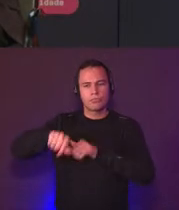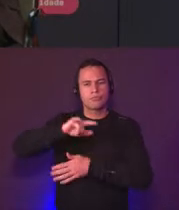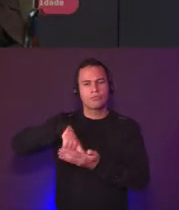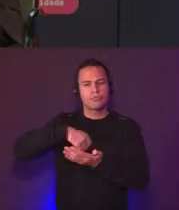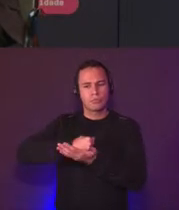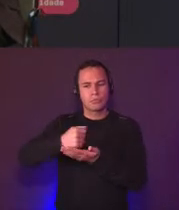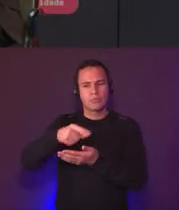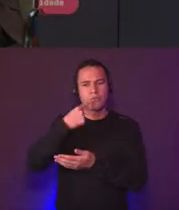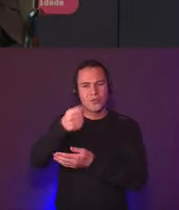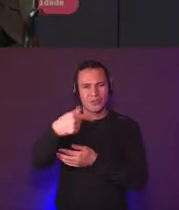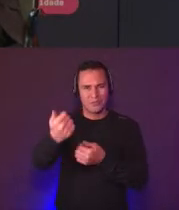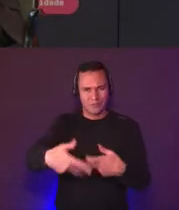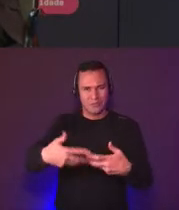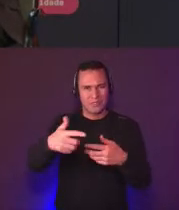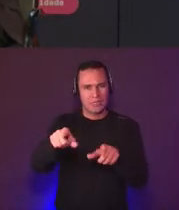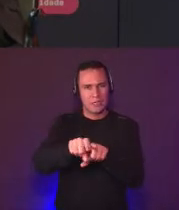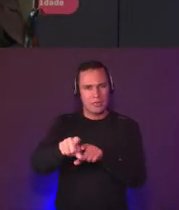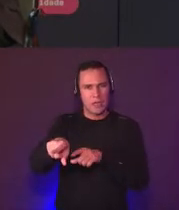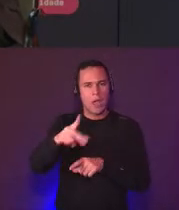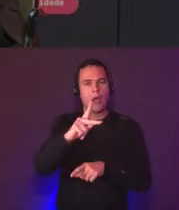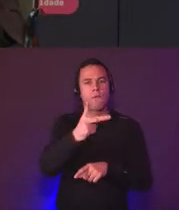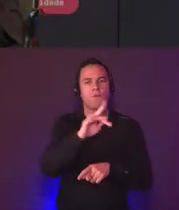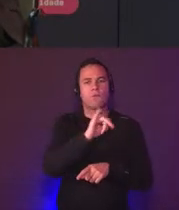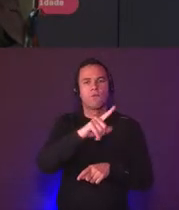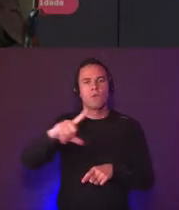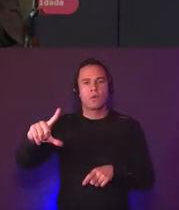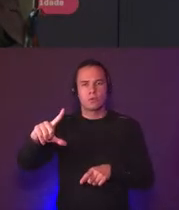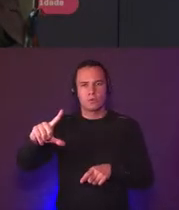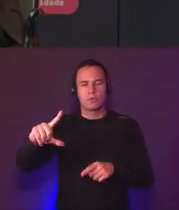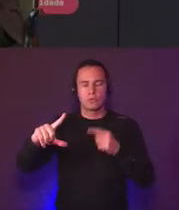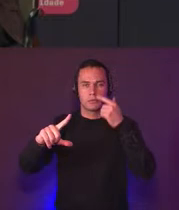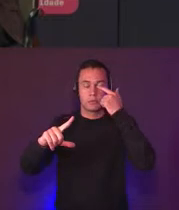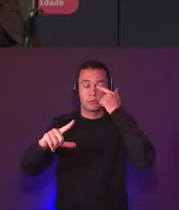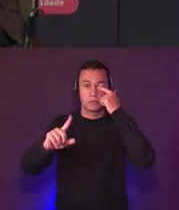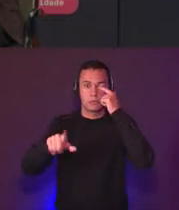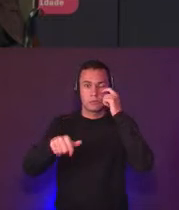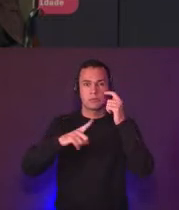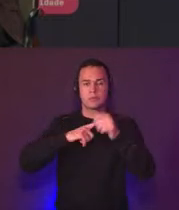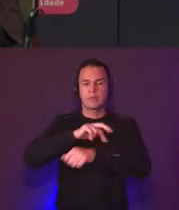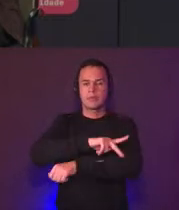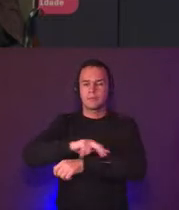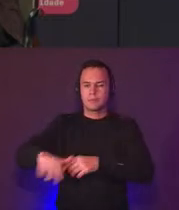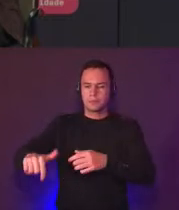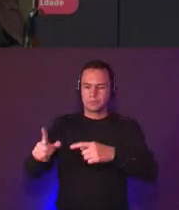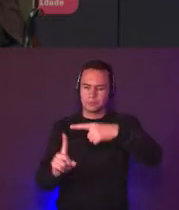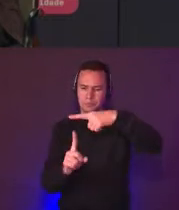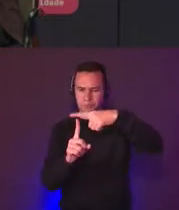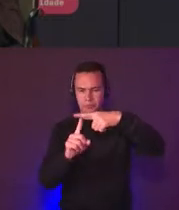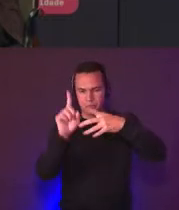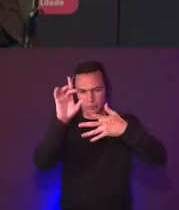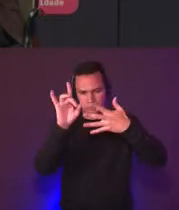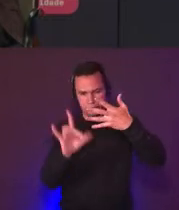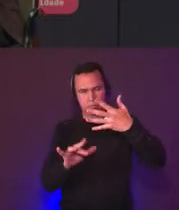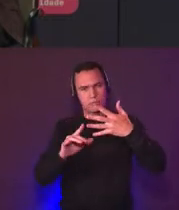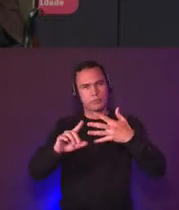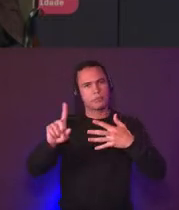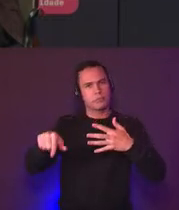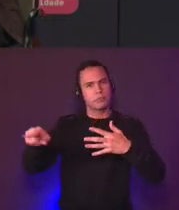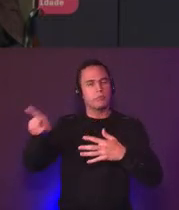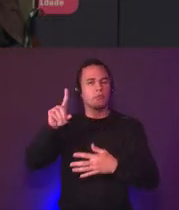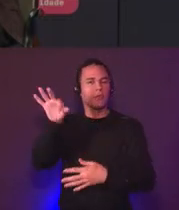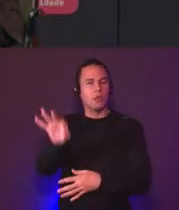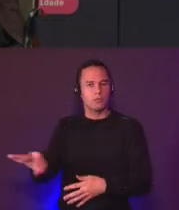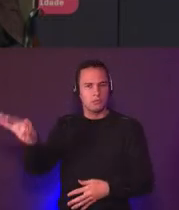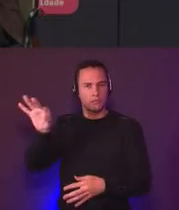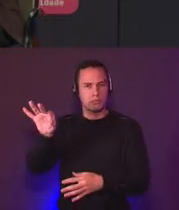that Phil did a seminar about race classification, right? at the university, if you called a seminar at